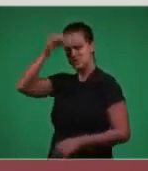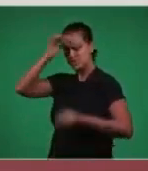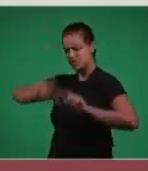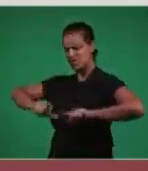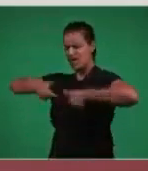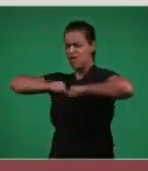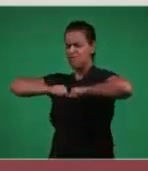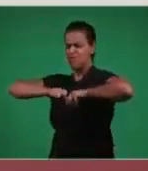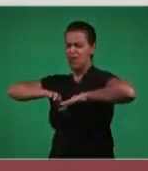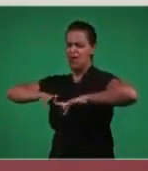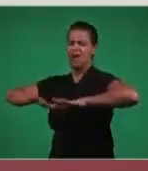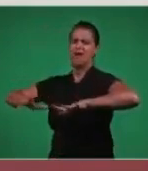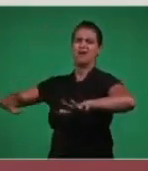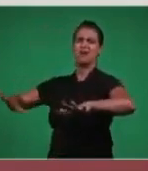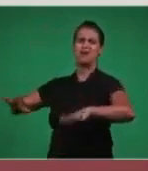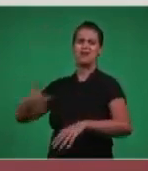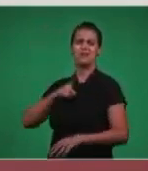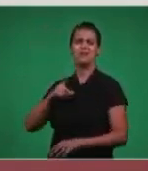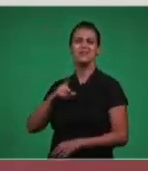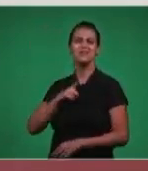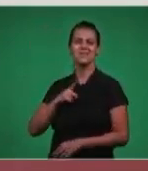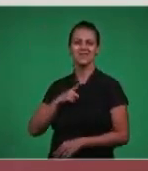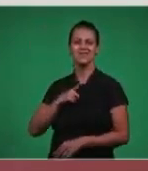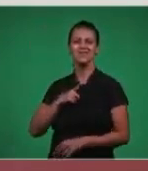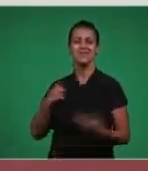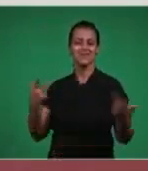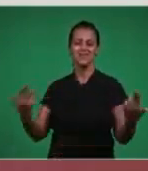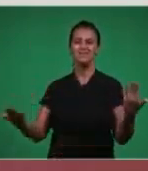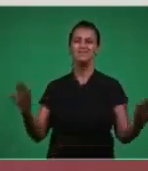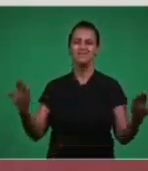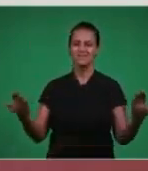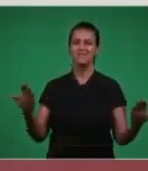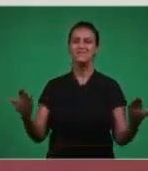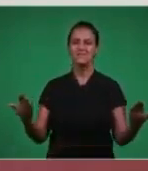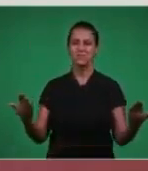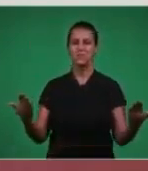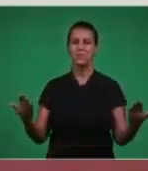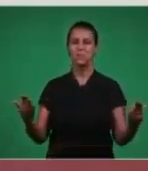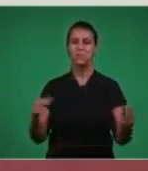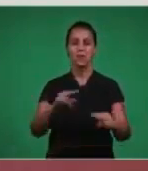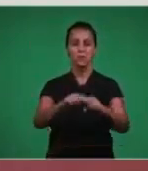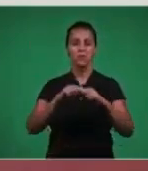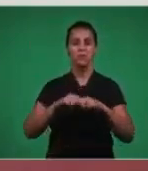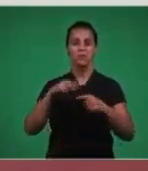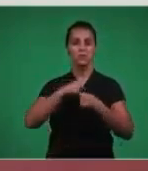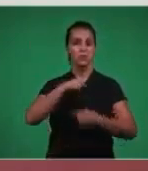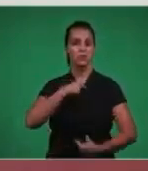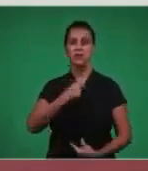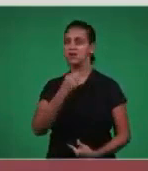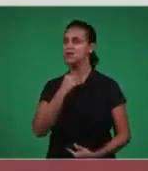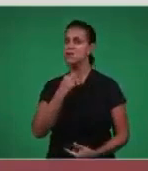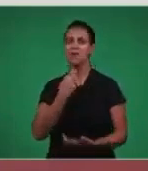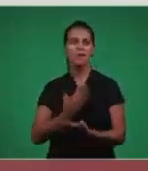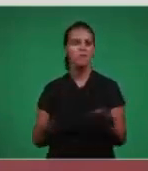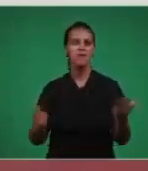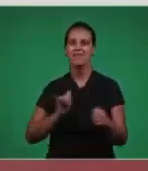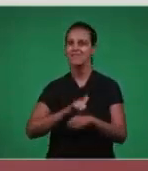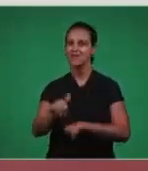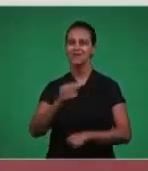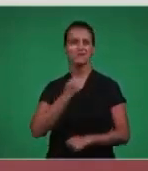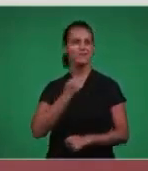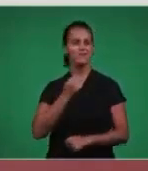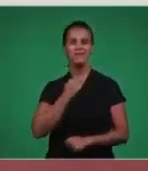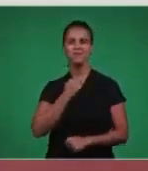Holy Spirit. That's why ushers and deacons will never waste this opportunity, because on Wednesday is the complement of the